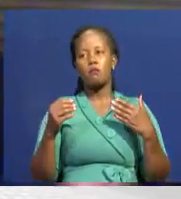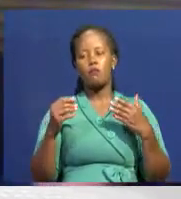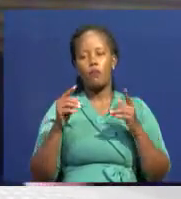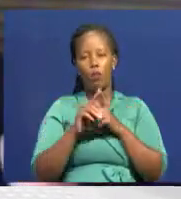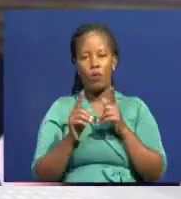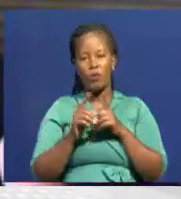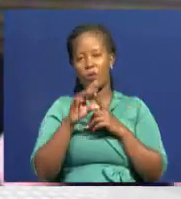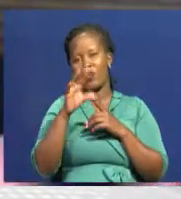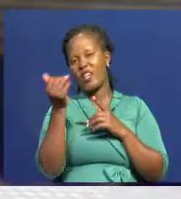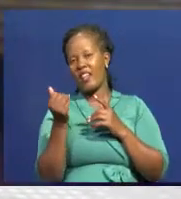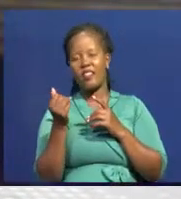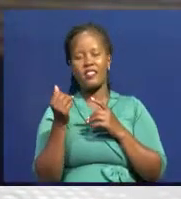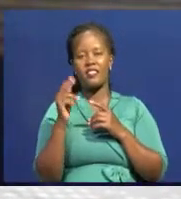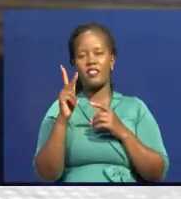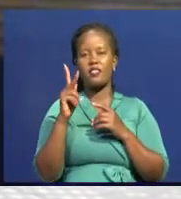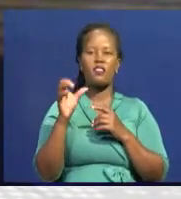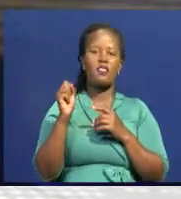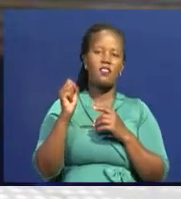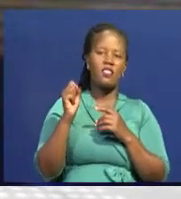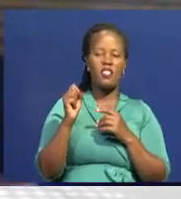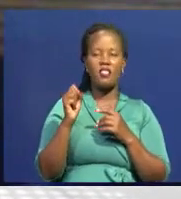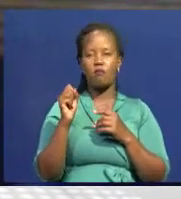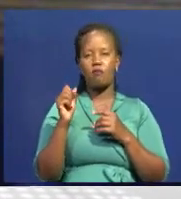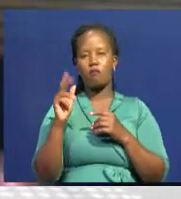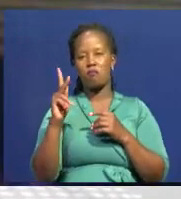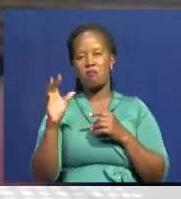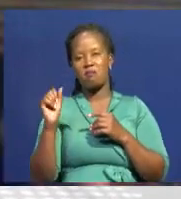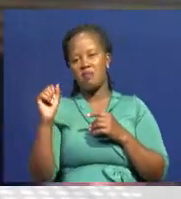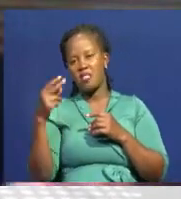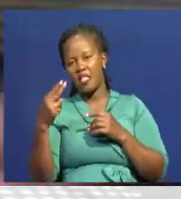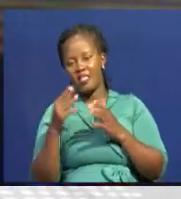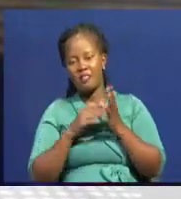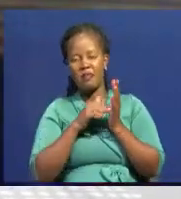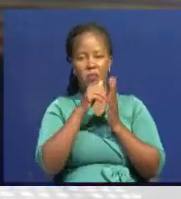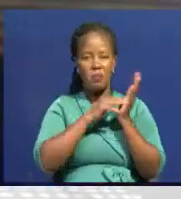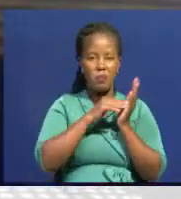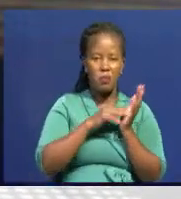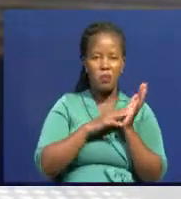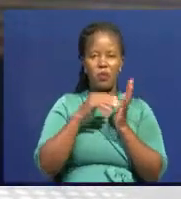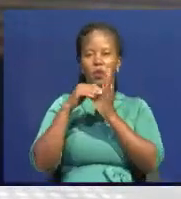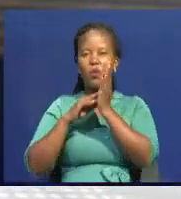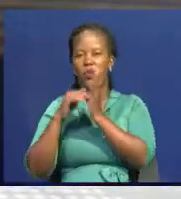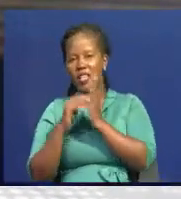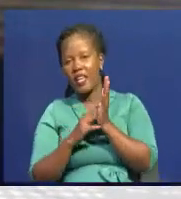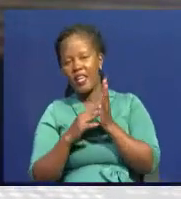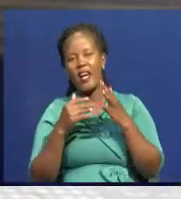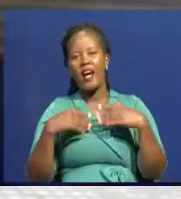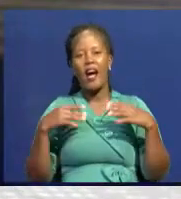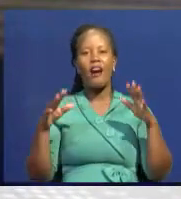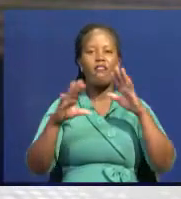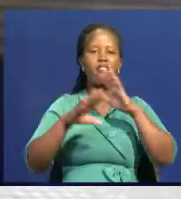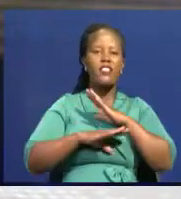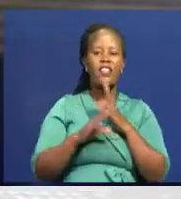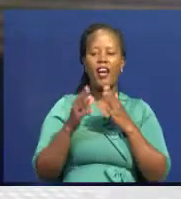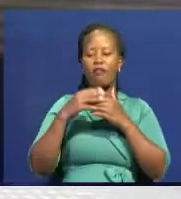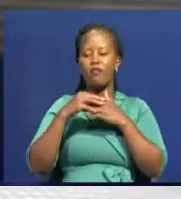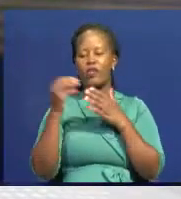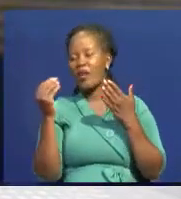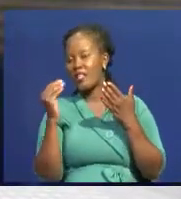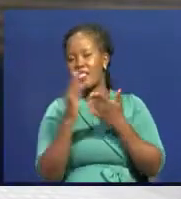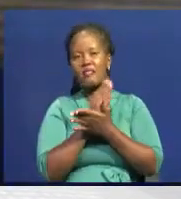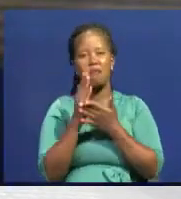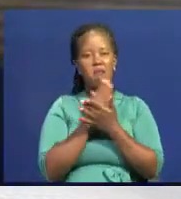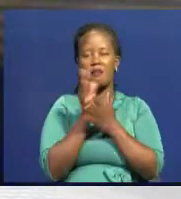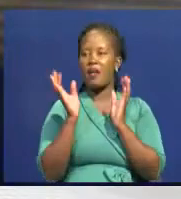the fluctuation of the shilling, the weakness of the shilling. And, of course, we didn't have enough dollars in the marketplace, which